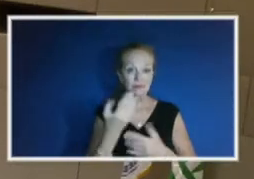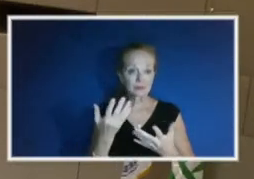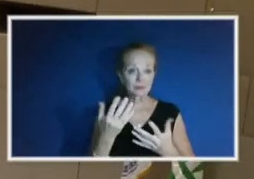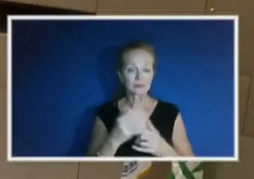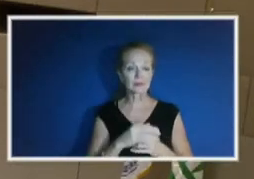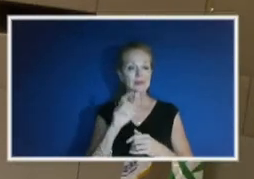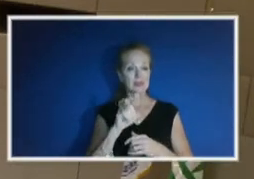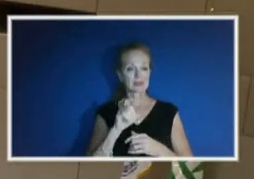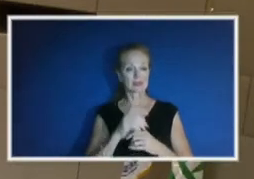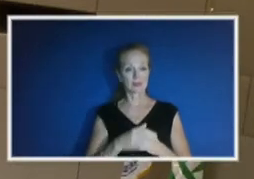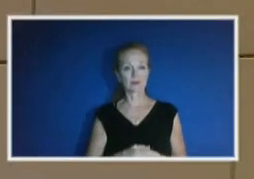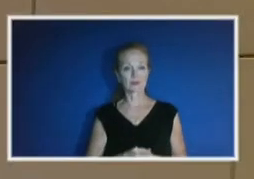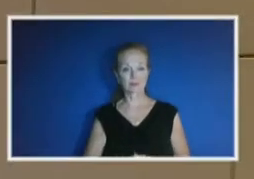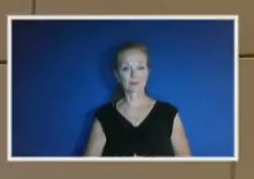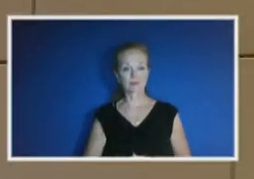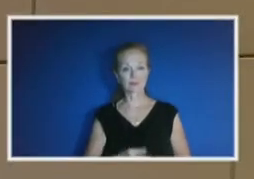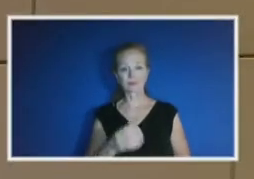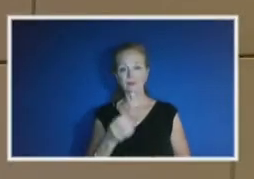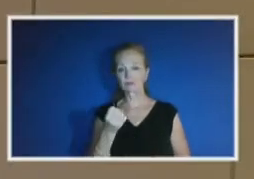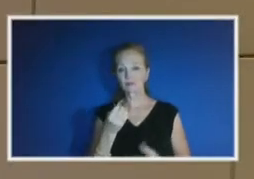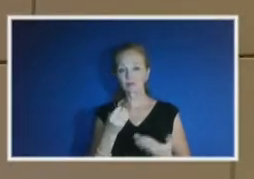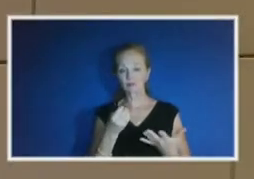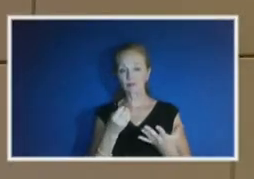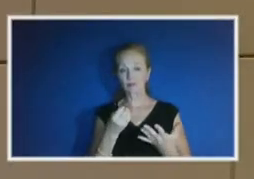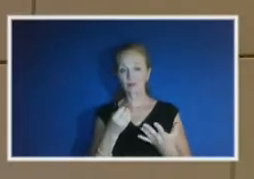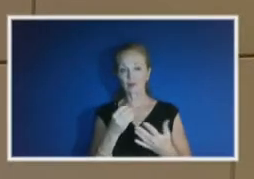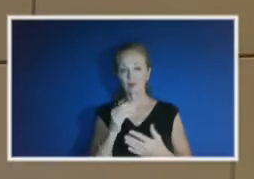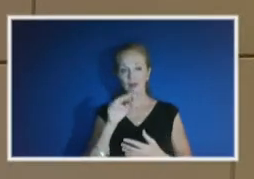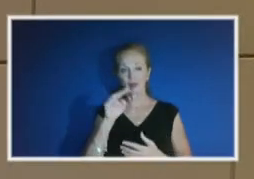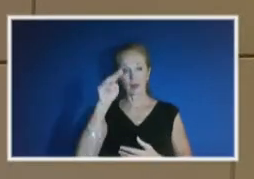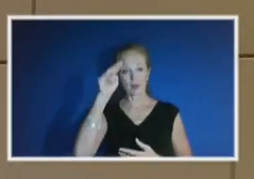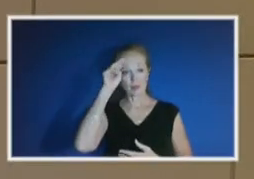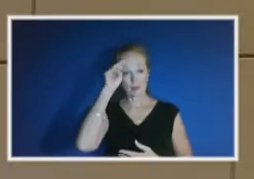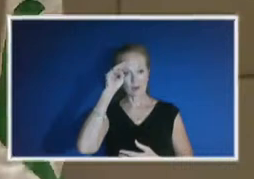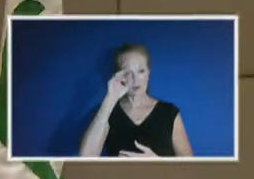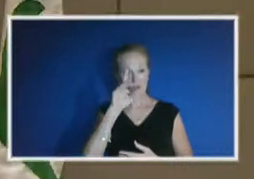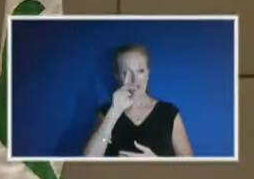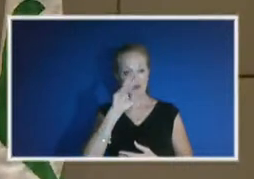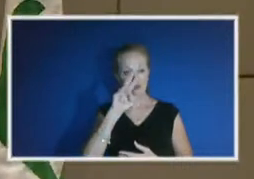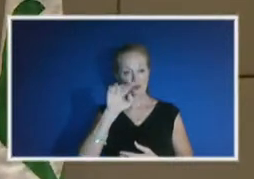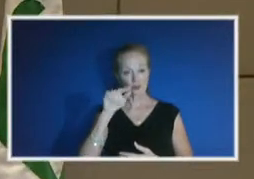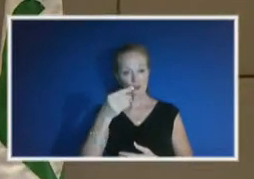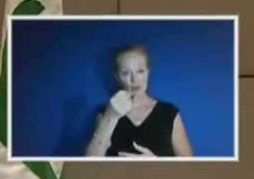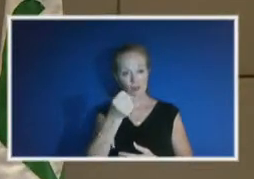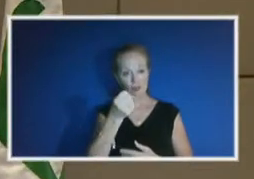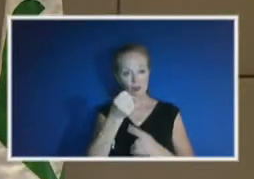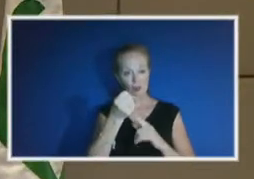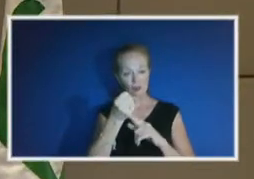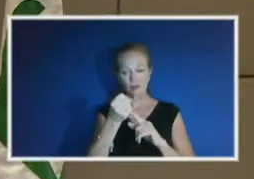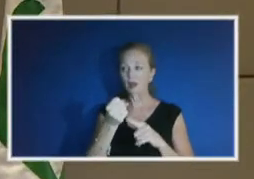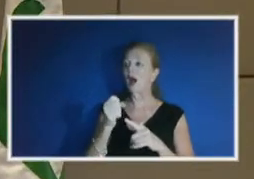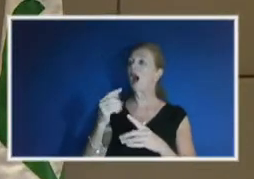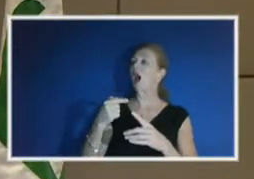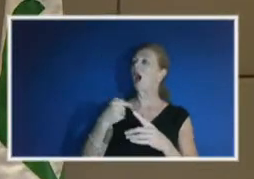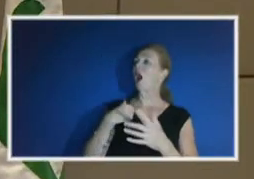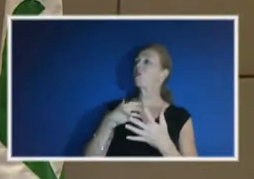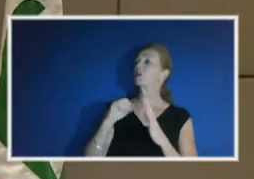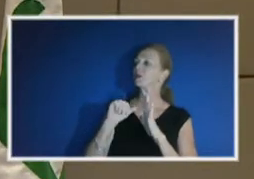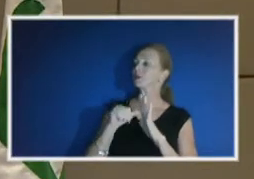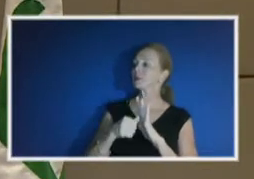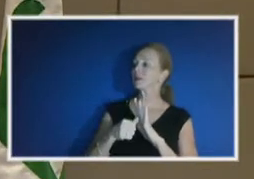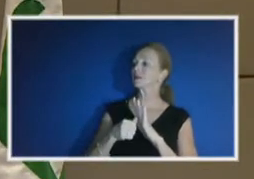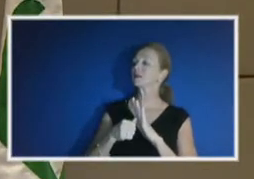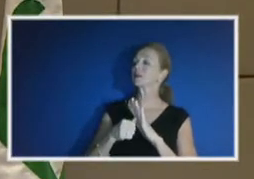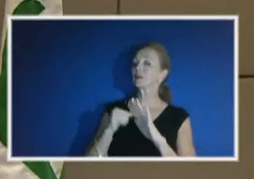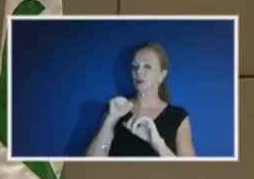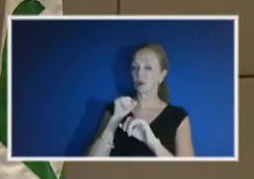necessary. So, Mr. Driggs? I just wanted to emphasize the fact we have been